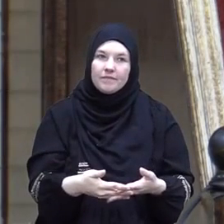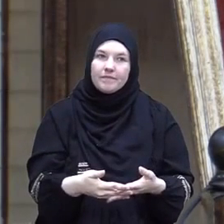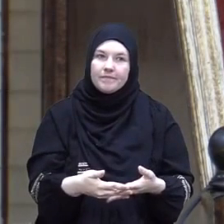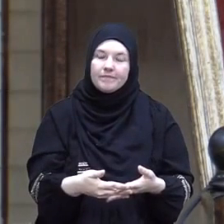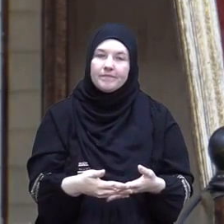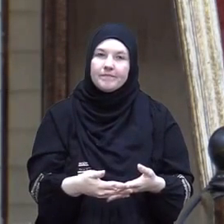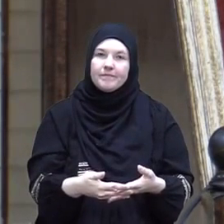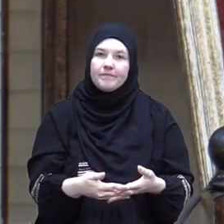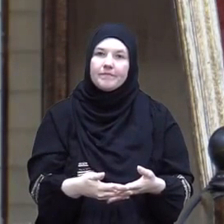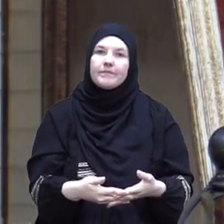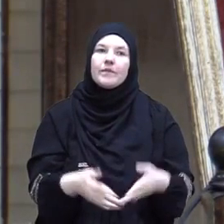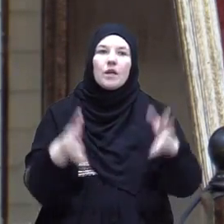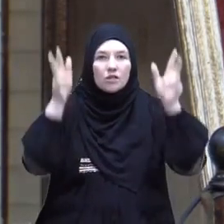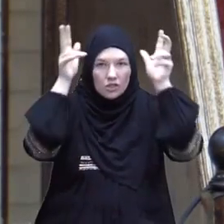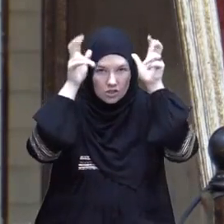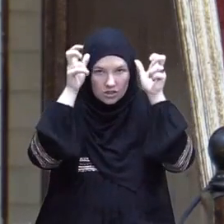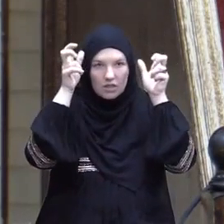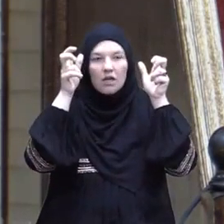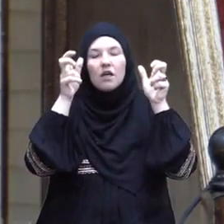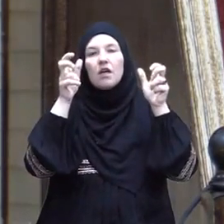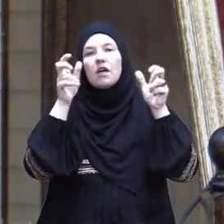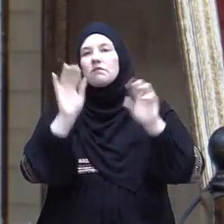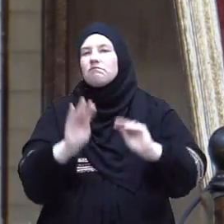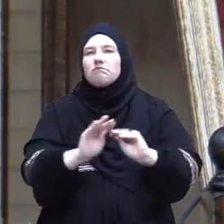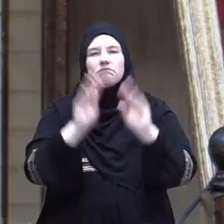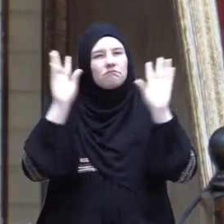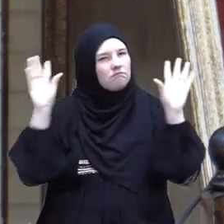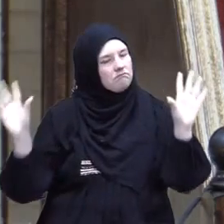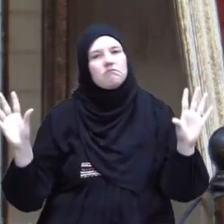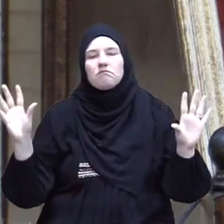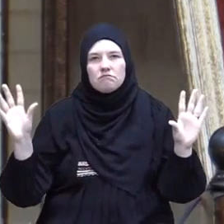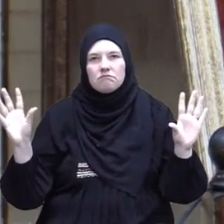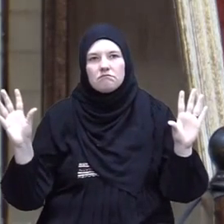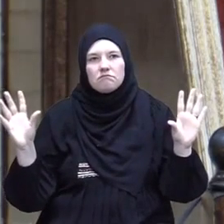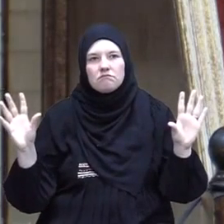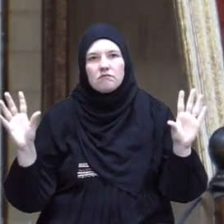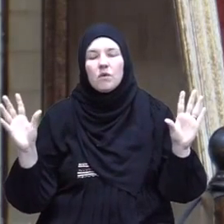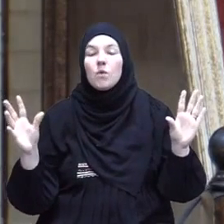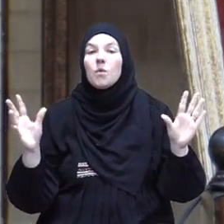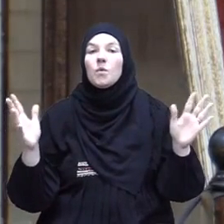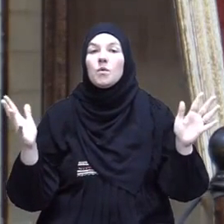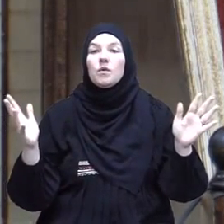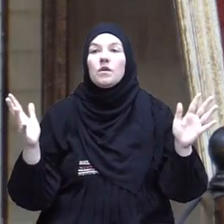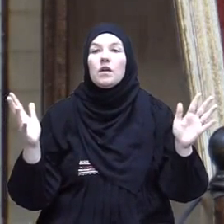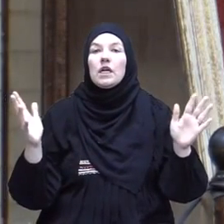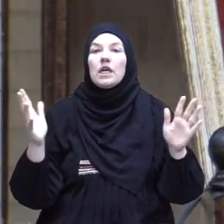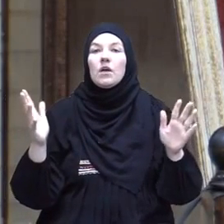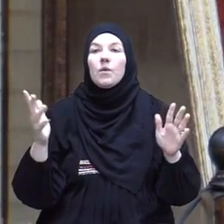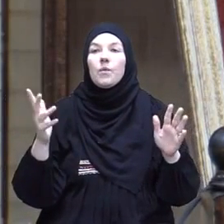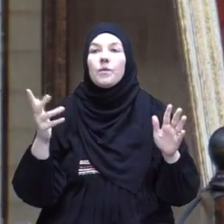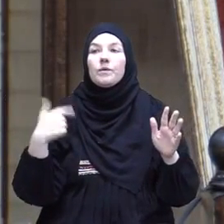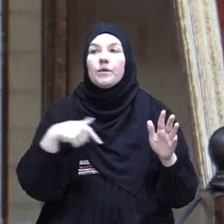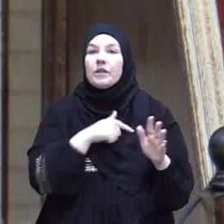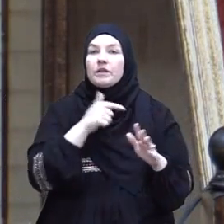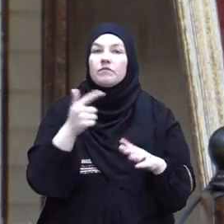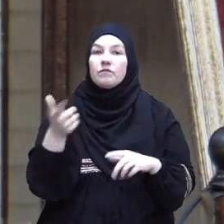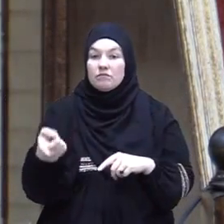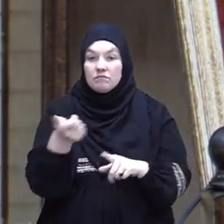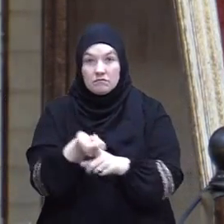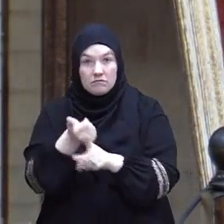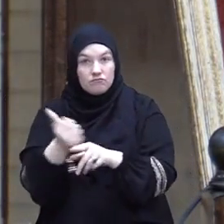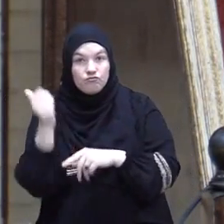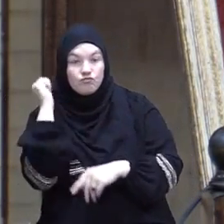here the shaitan is coming, vivid and clear, which calls us, after he refused to bow down to